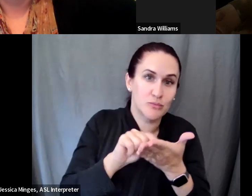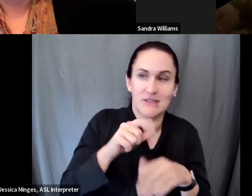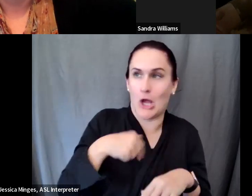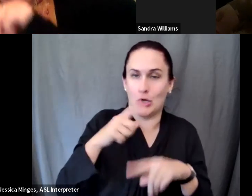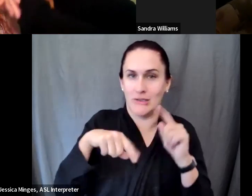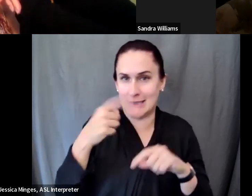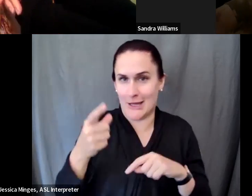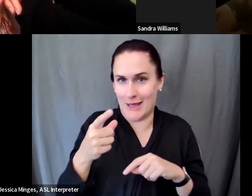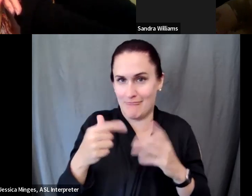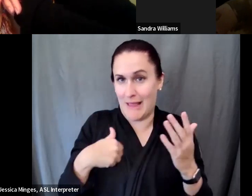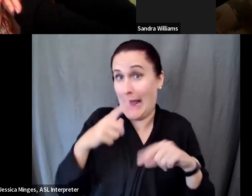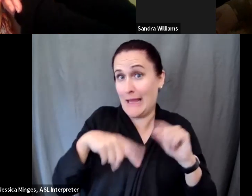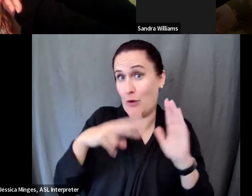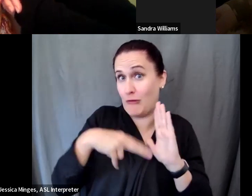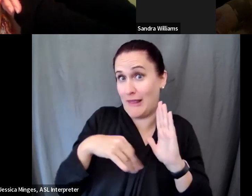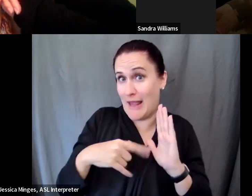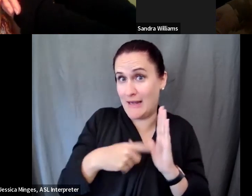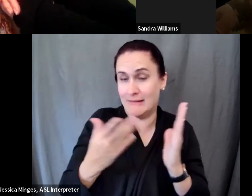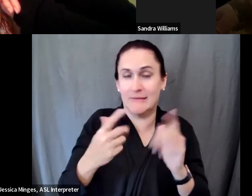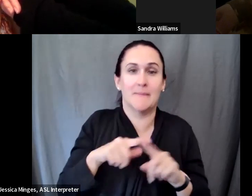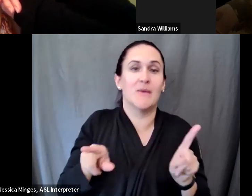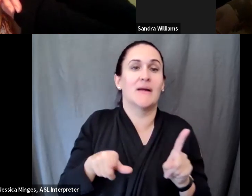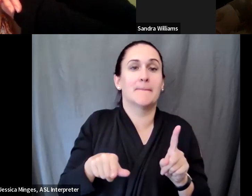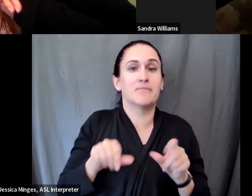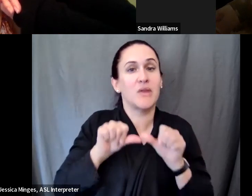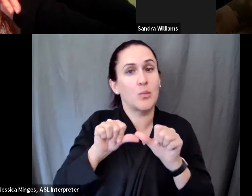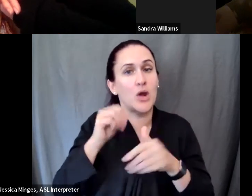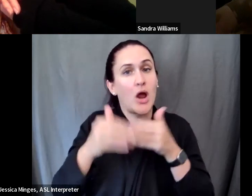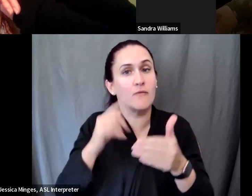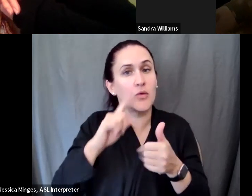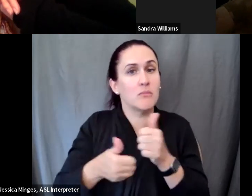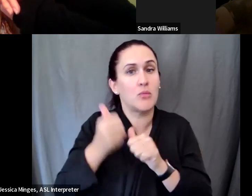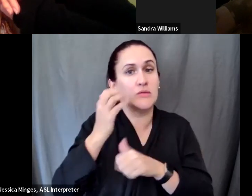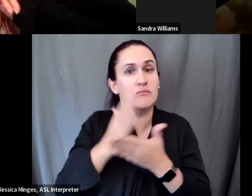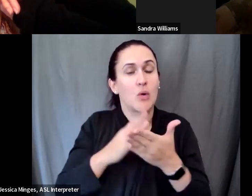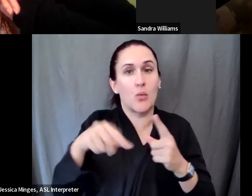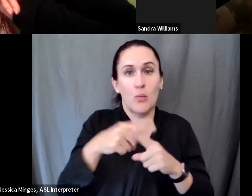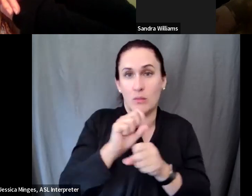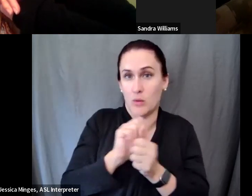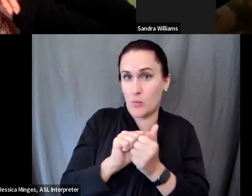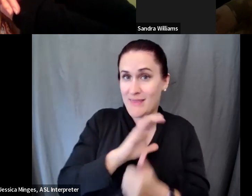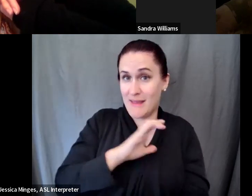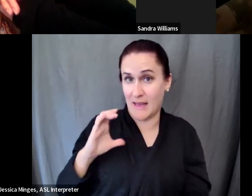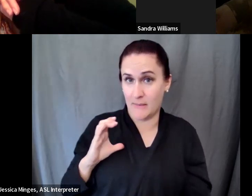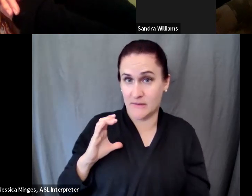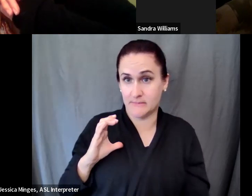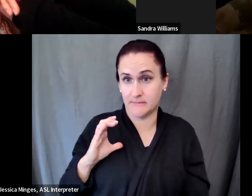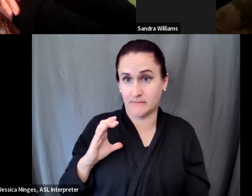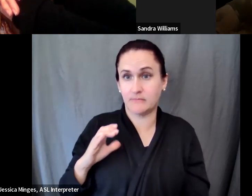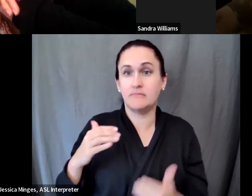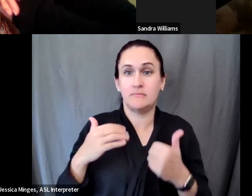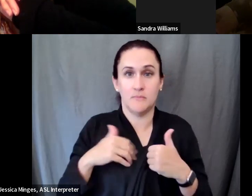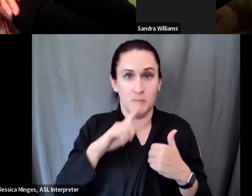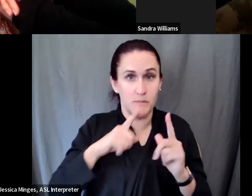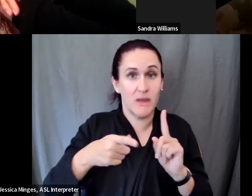it. And I went on for the most part, when working with the cabinet, I had a very